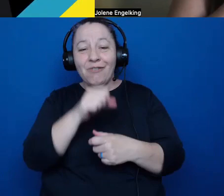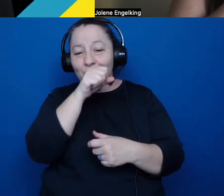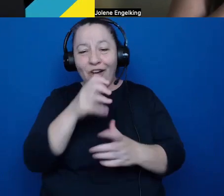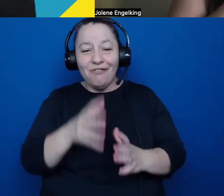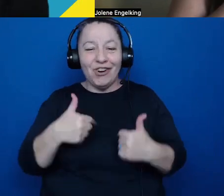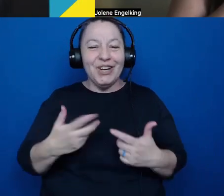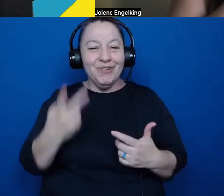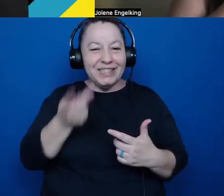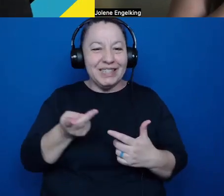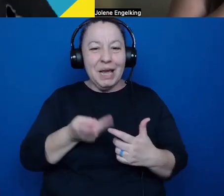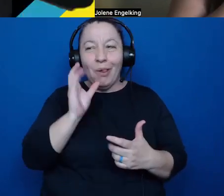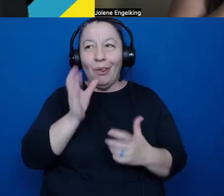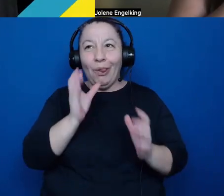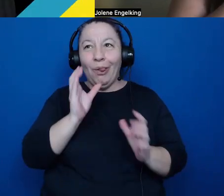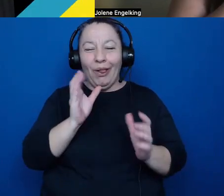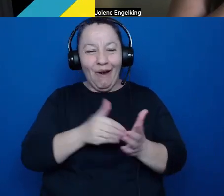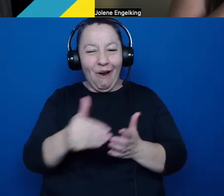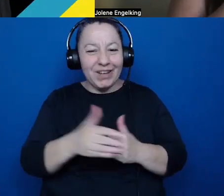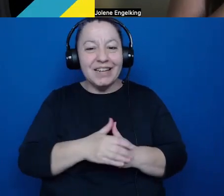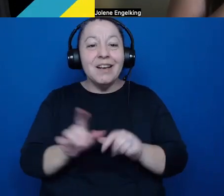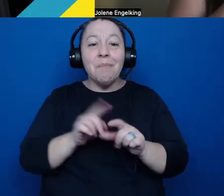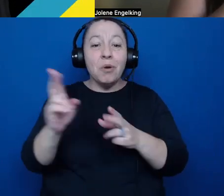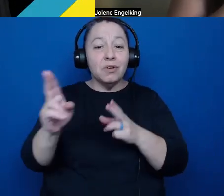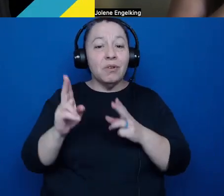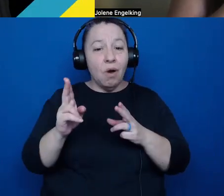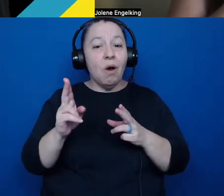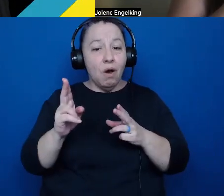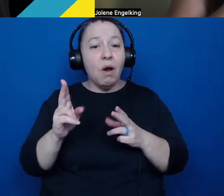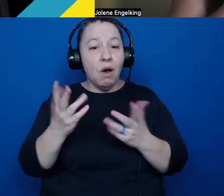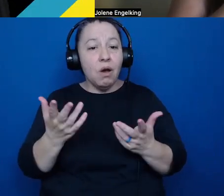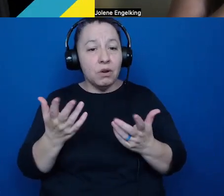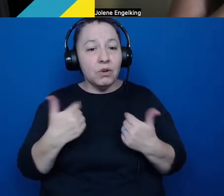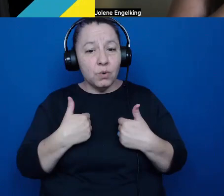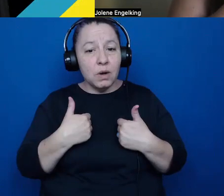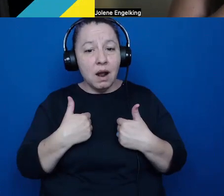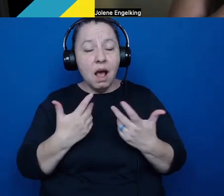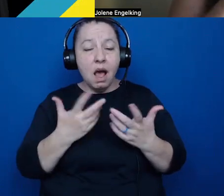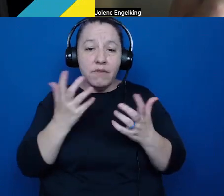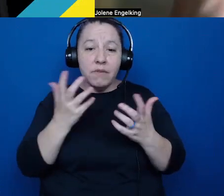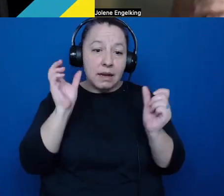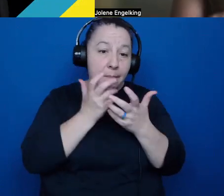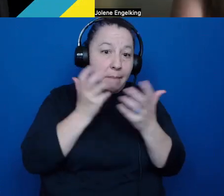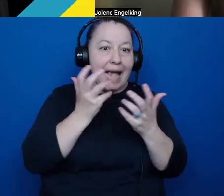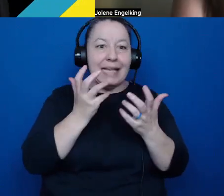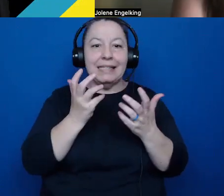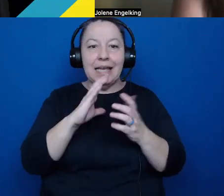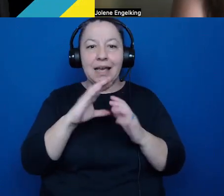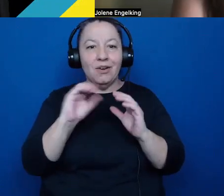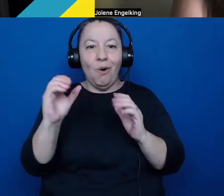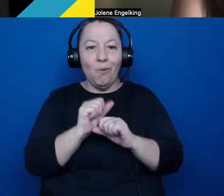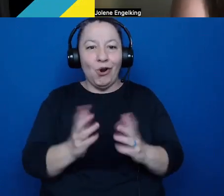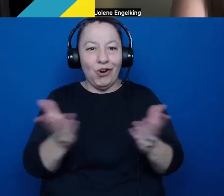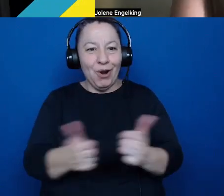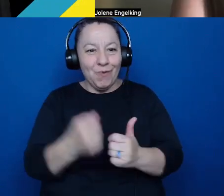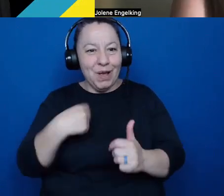frequently. And I'm also honored to have an amazing colleague with me today. And I'm going to turn it on